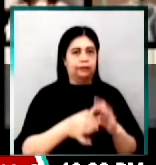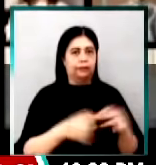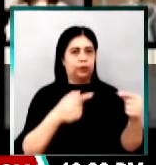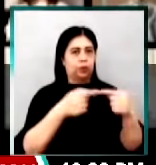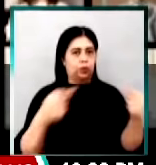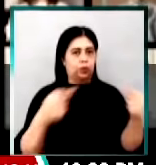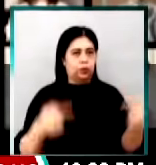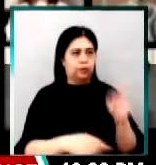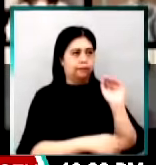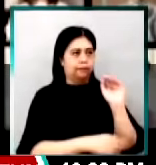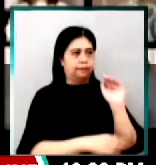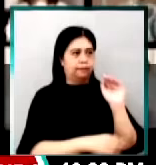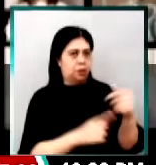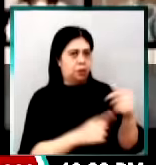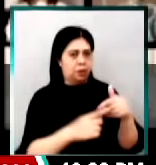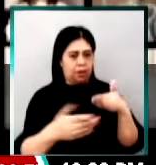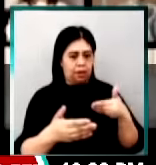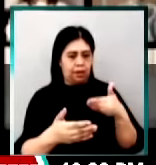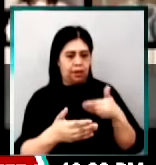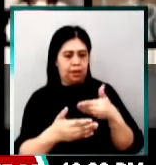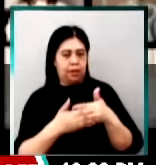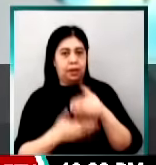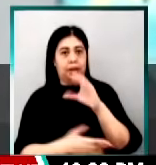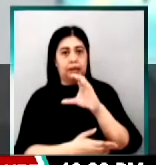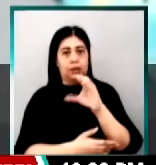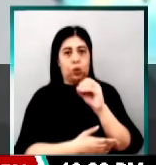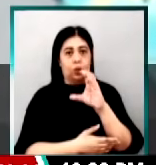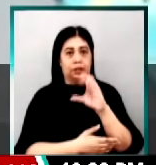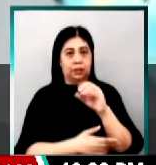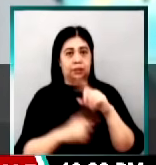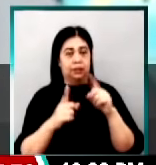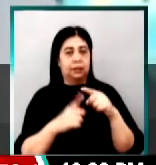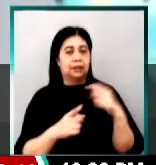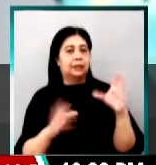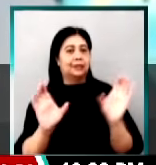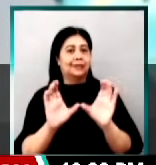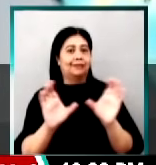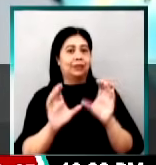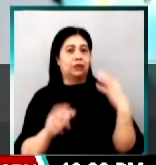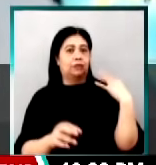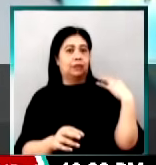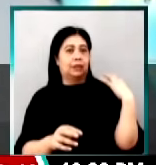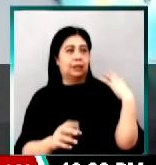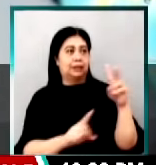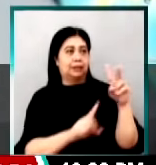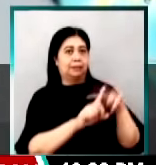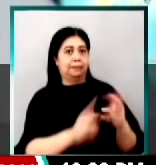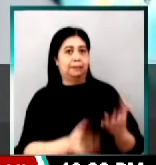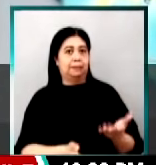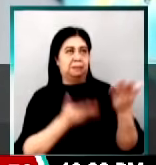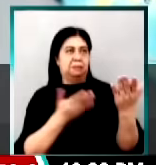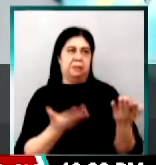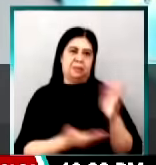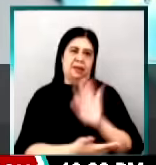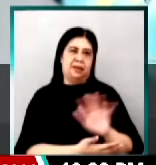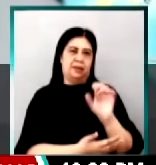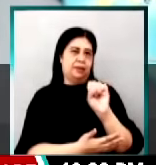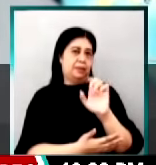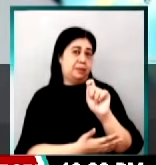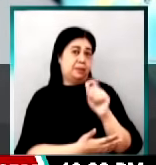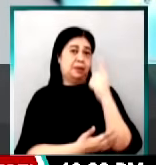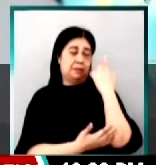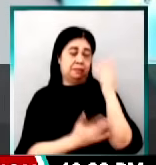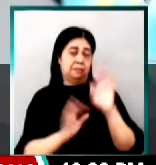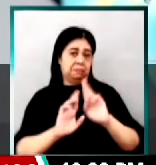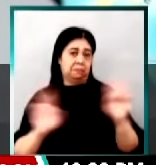habang papalapit ang certificate of candidacy filing sa Oktubre. Sometime in the later part of September, we may be able to announce